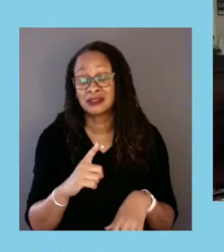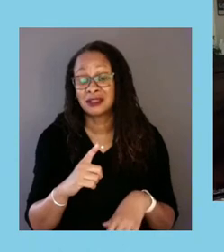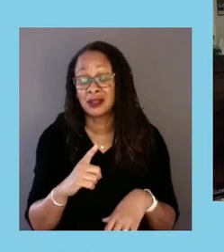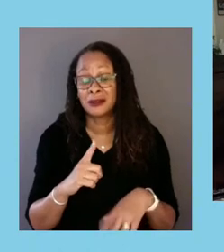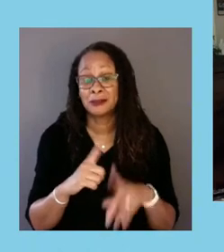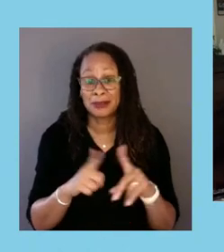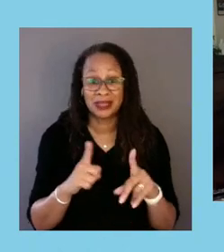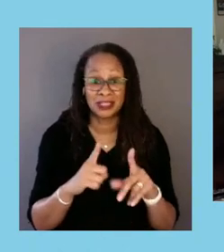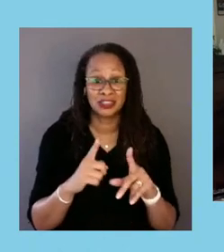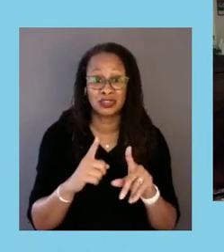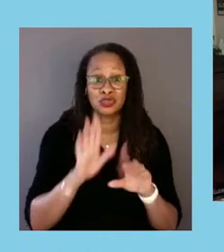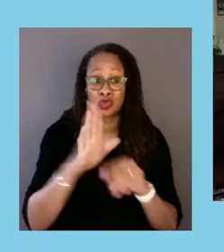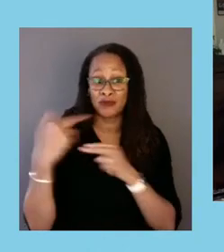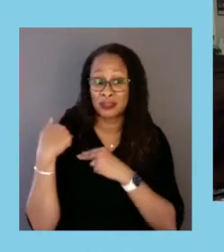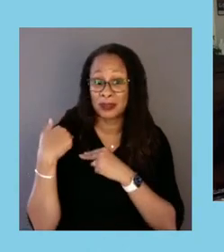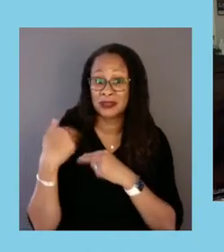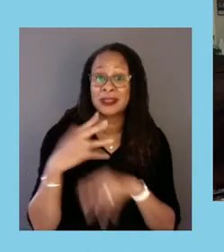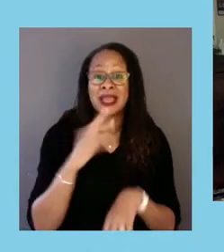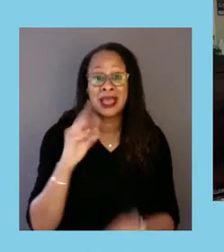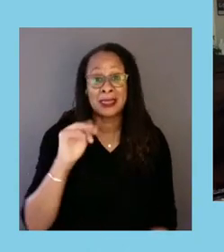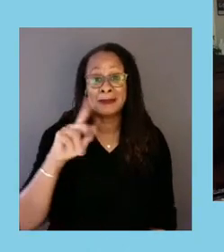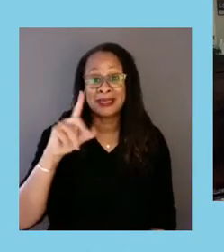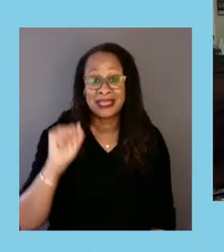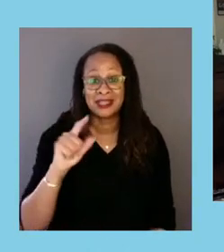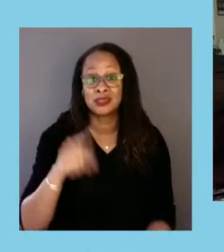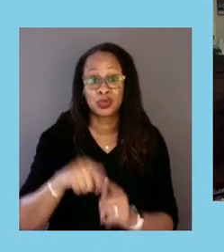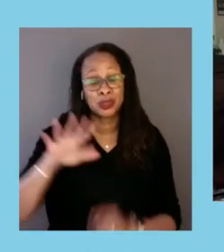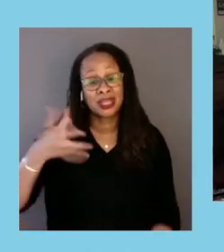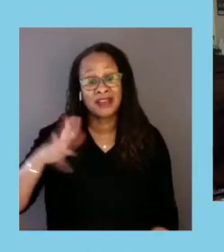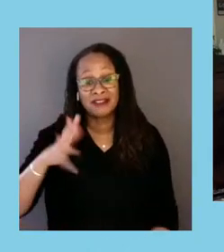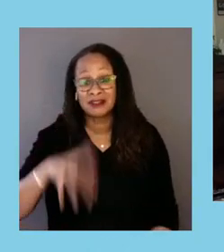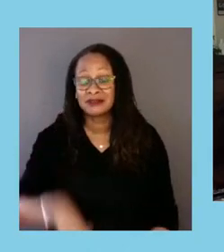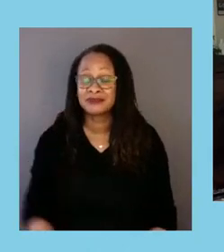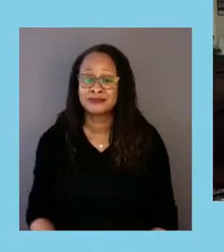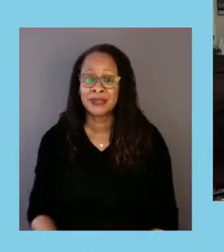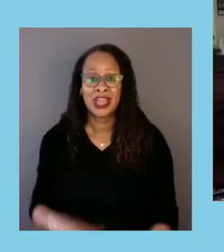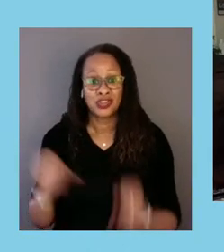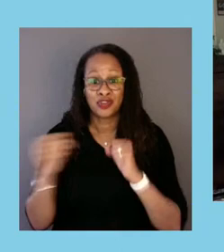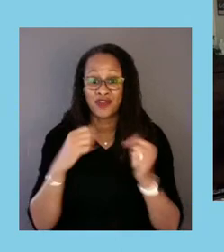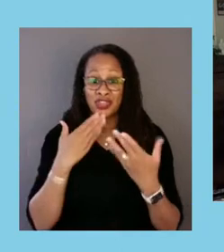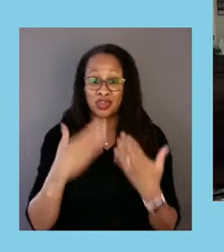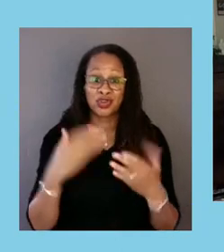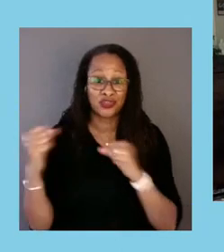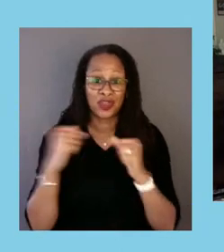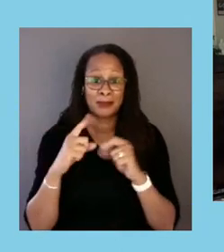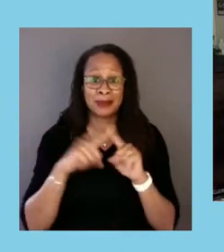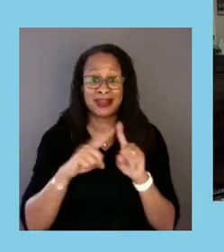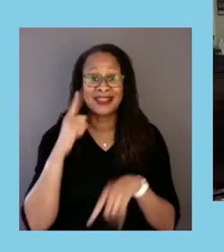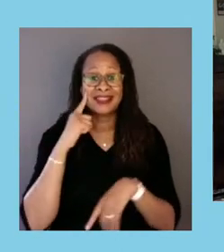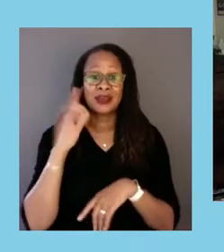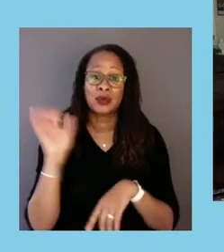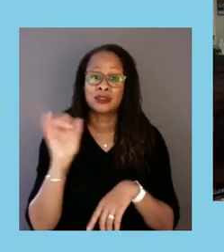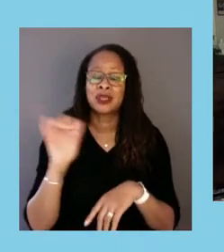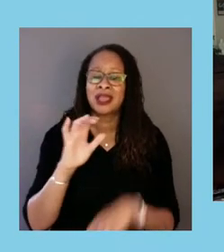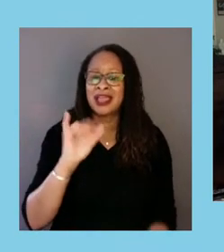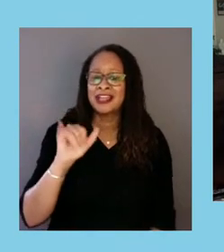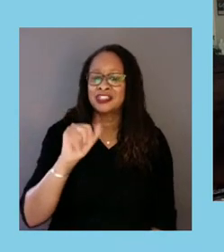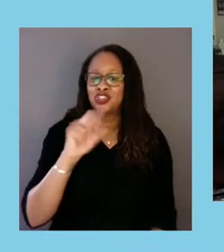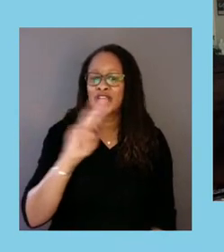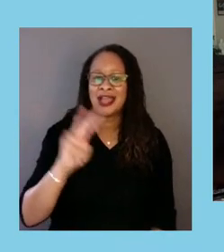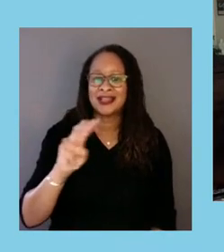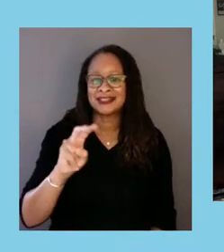really, you know, kind of like you guys fight the good fight. But I also think of someone like Jazz Tankay over